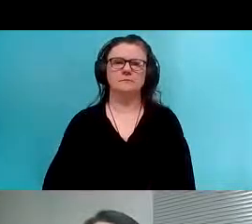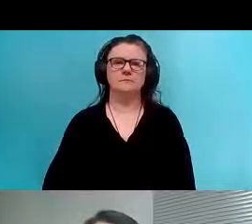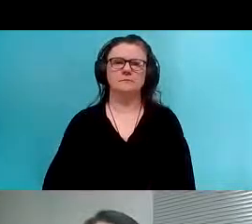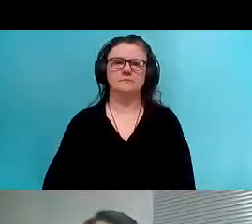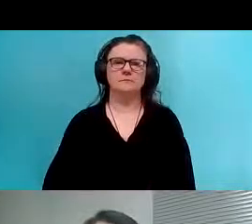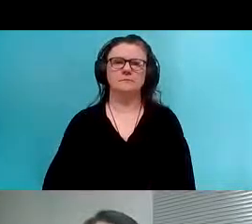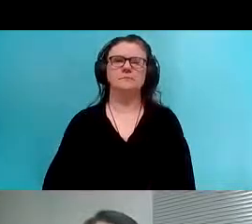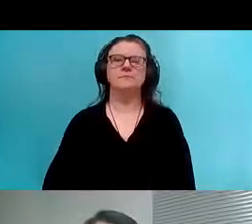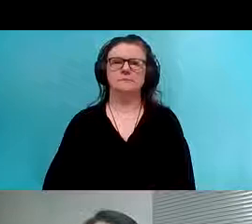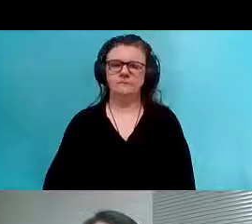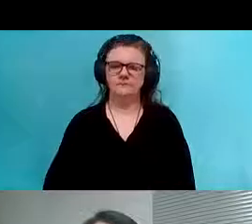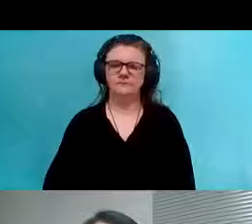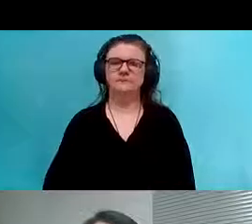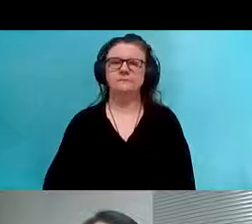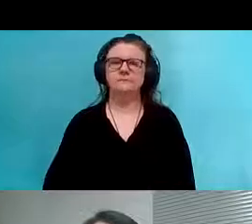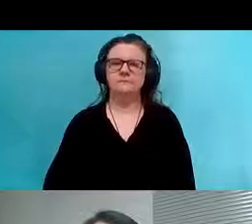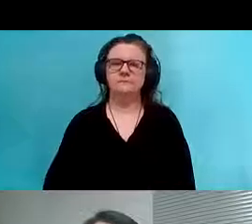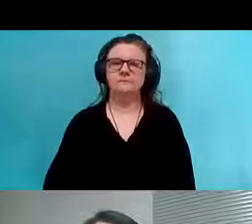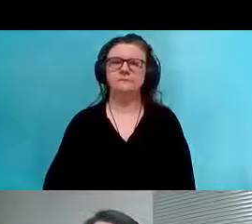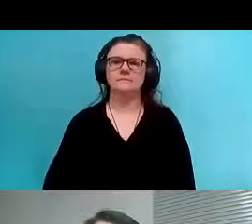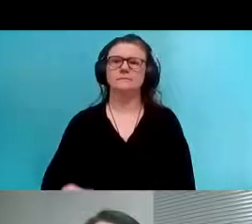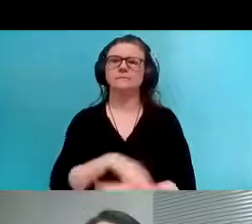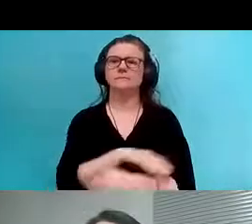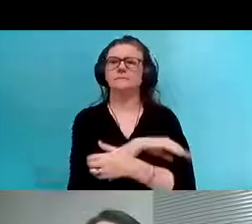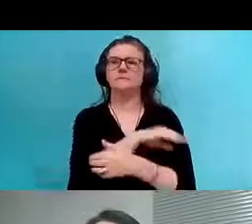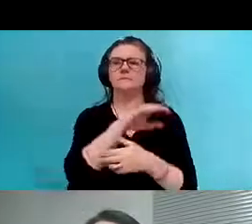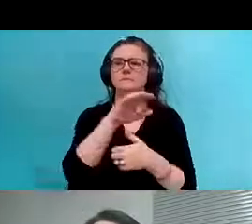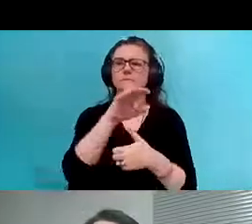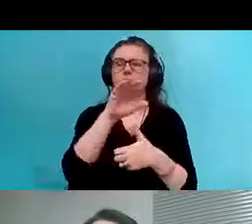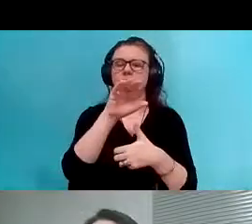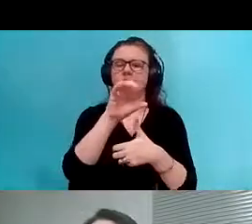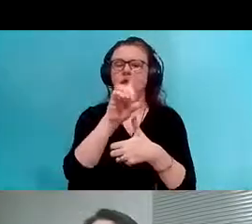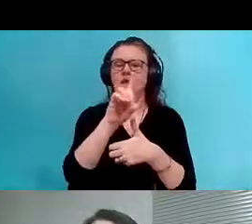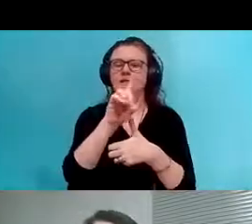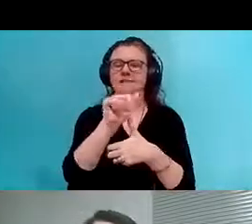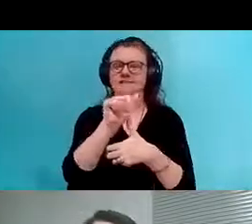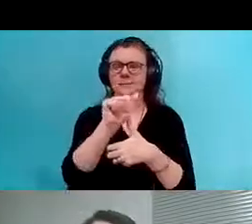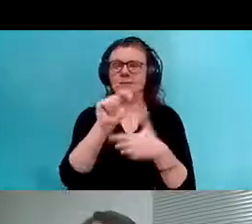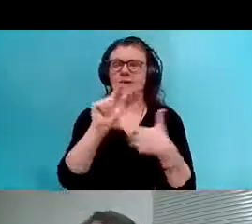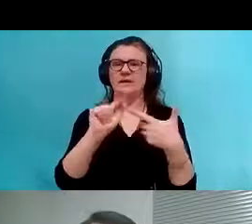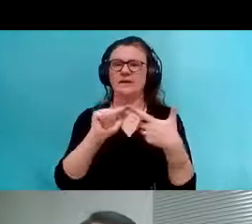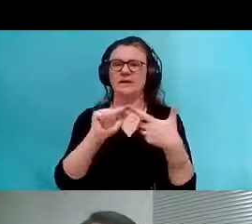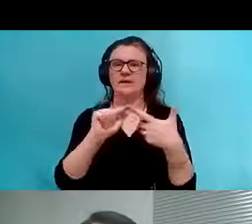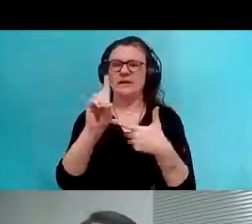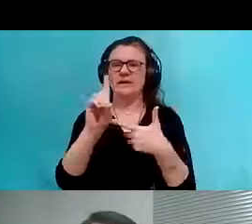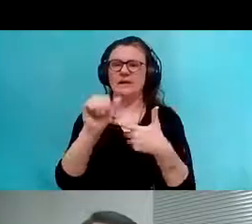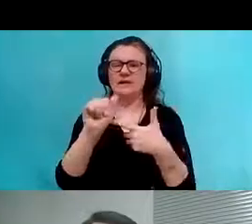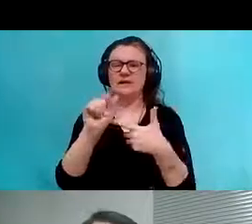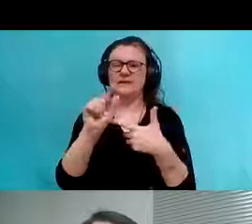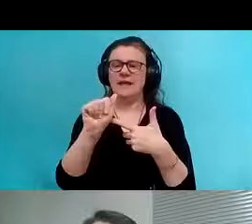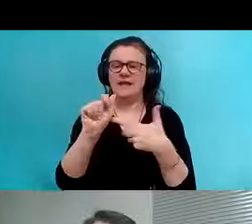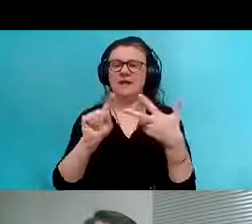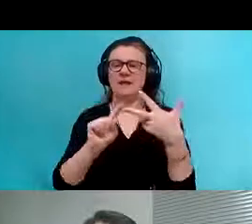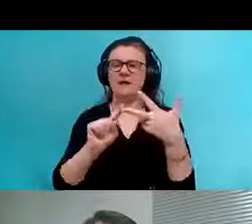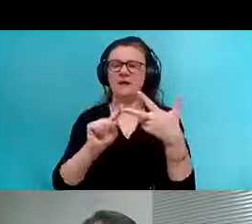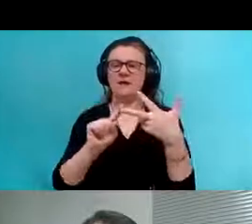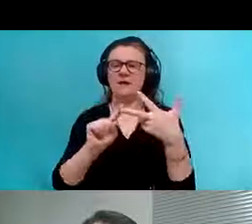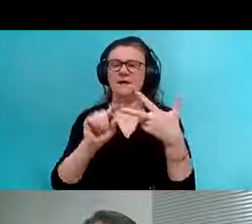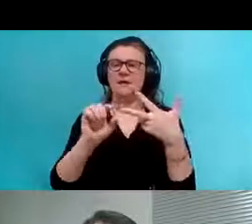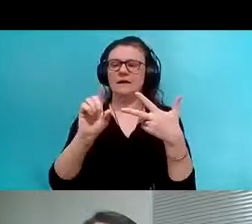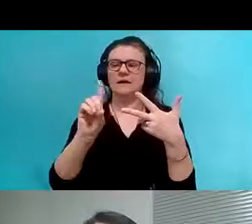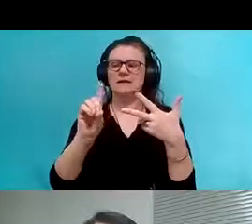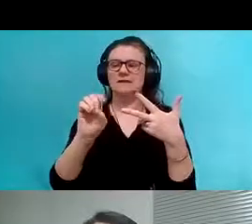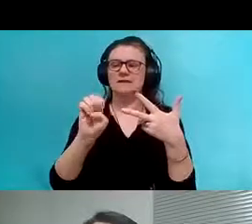Well, we have learned that disability data disaggregation is a strong catalyst for attitudinal shift. Partners have